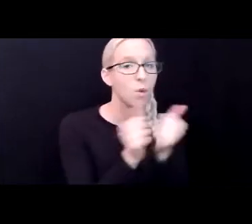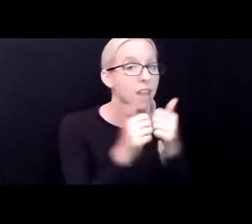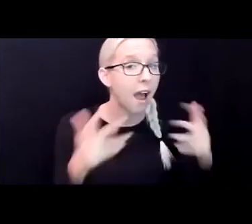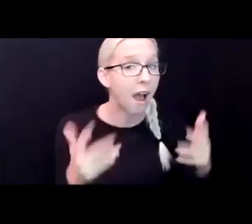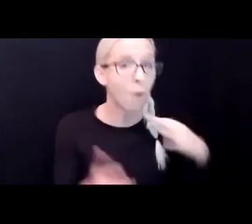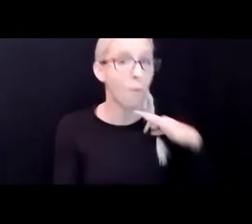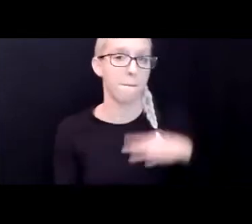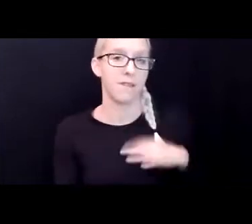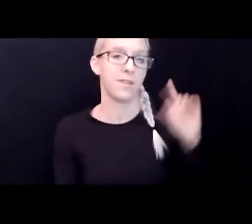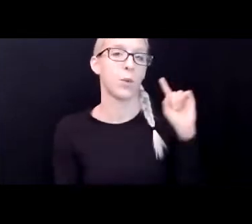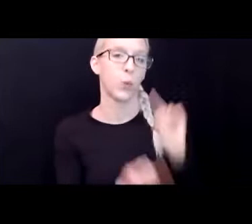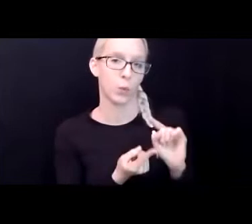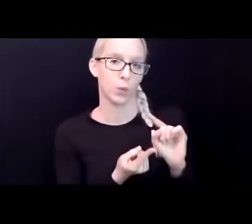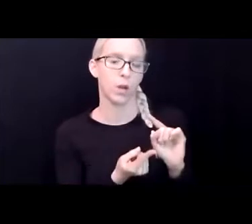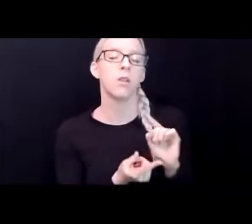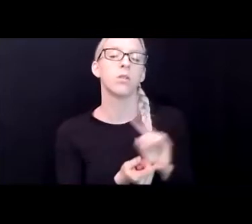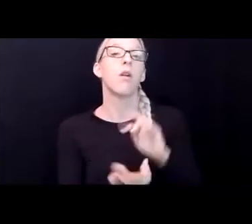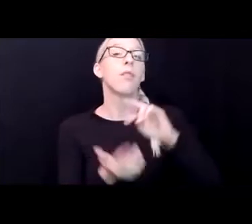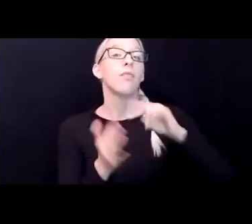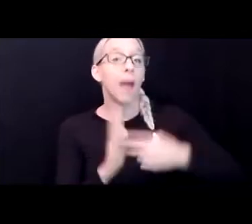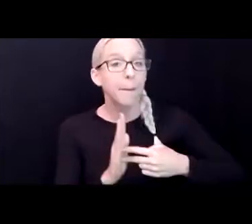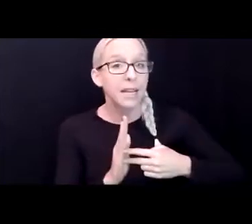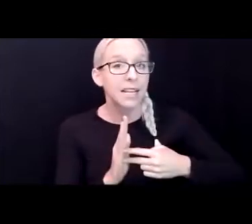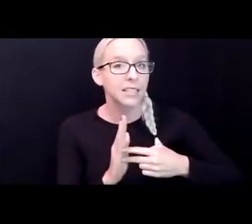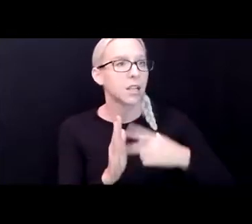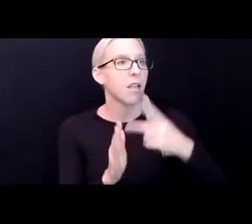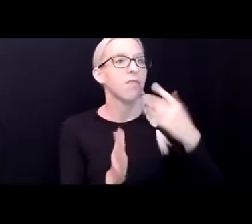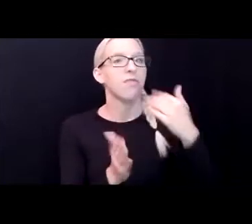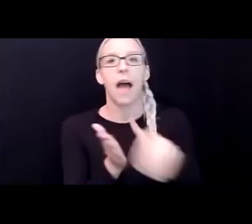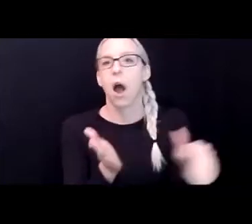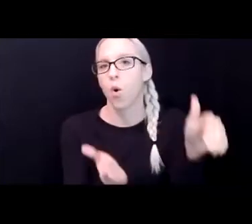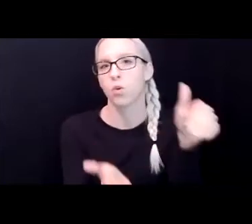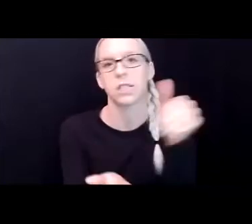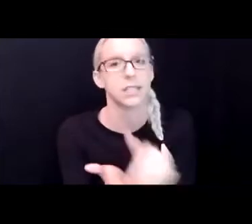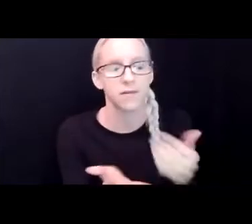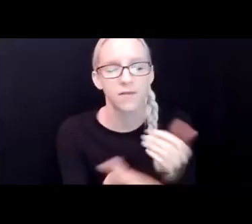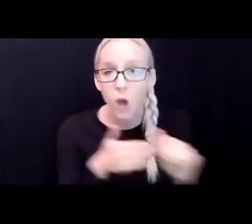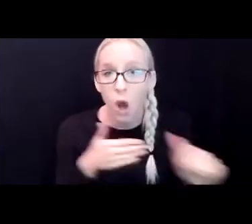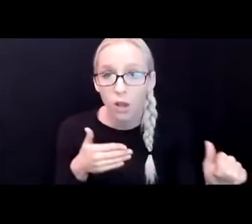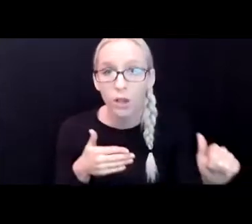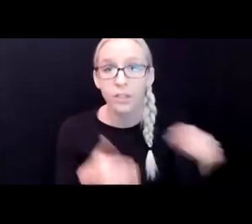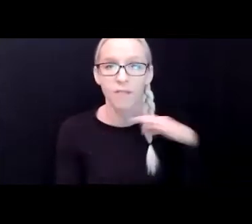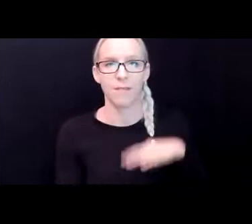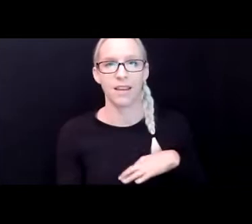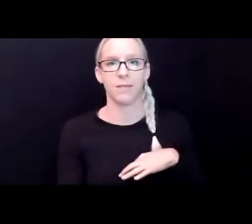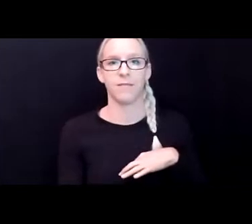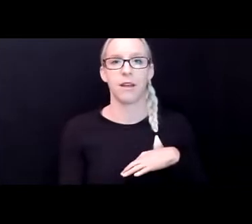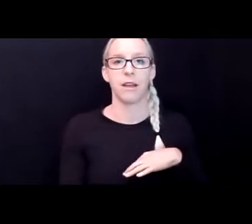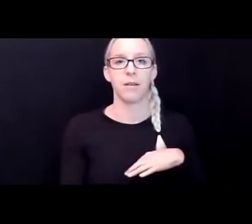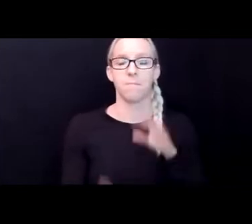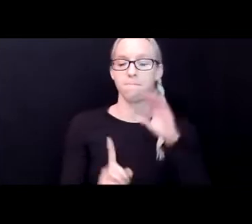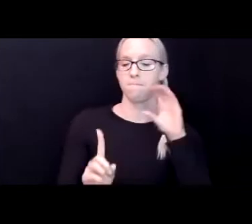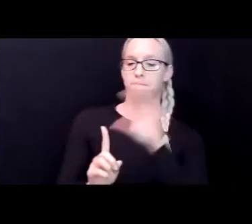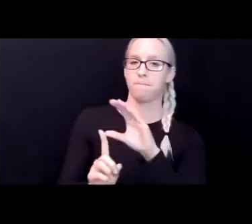mean over a few years, thousands of dollars of benefit to the beneficiary by doing it